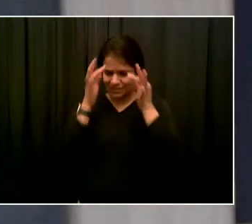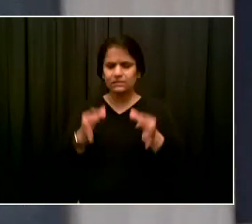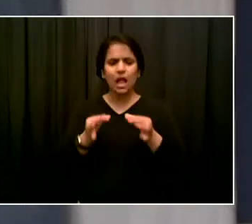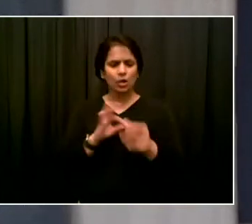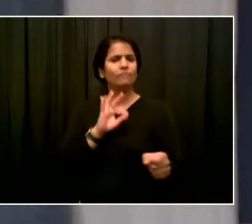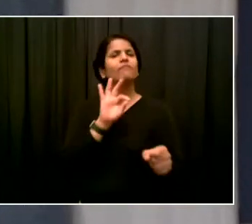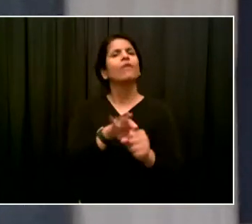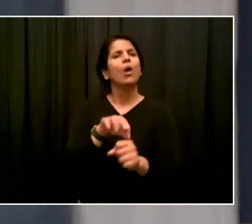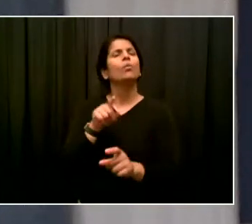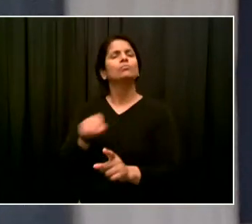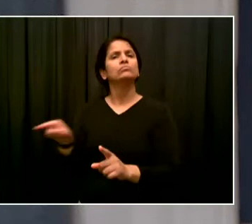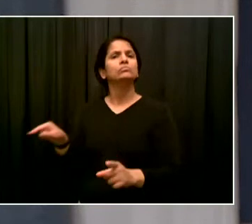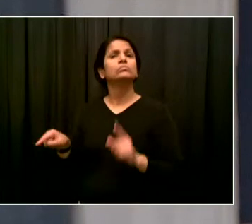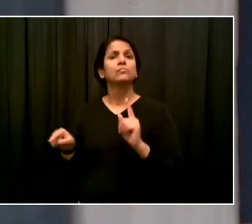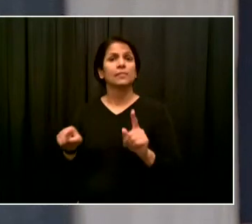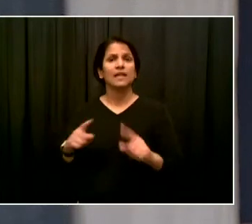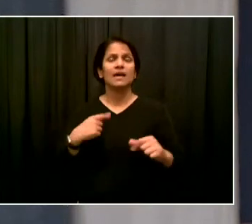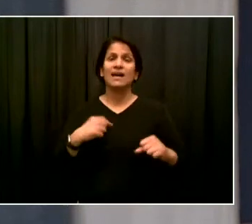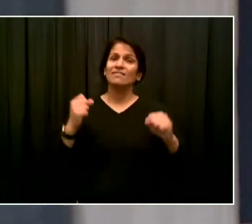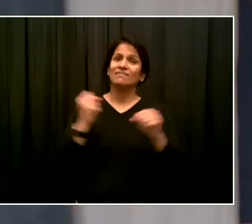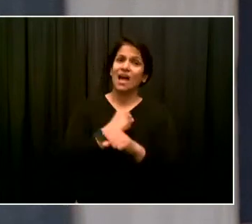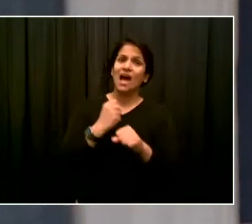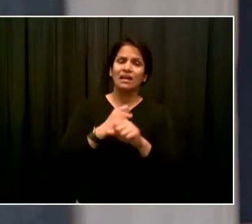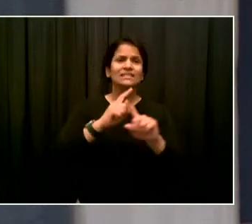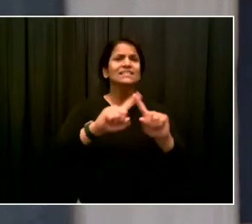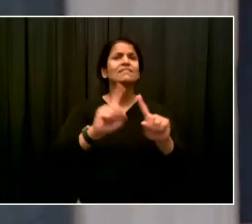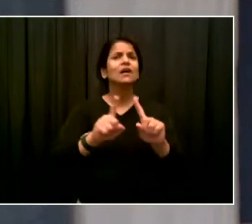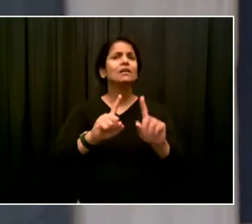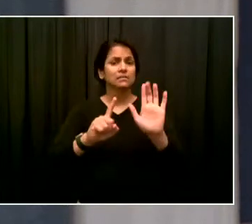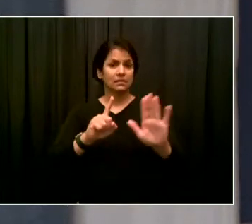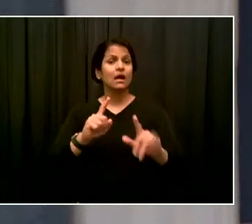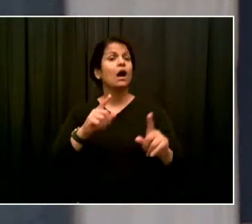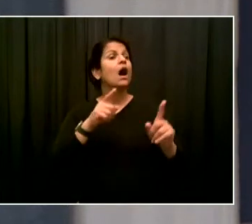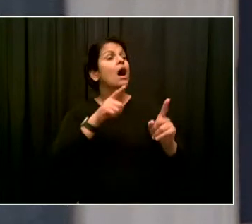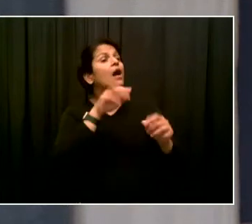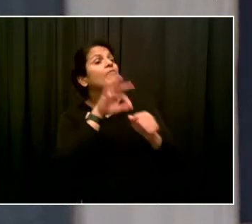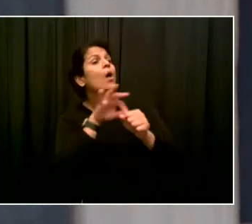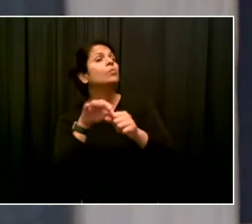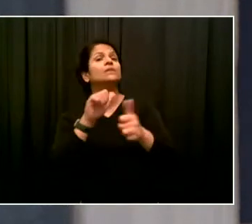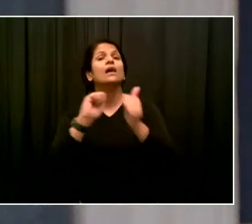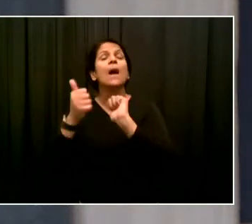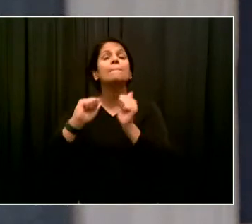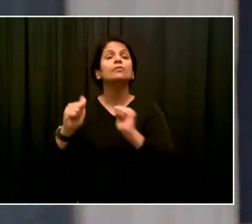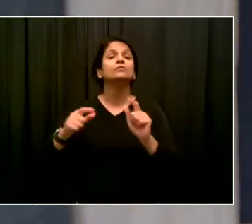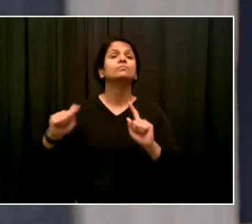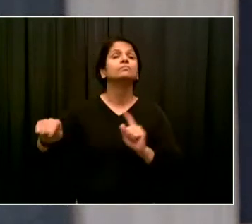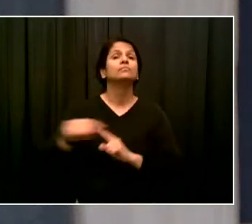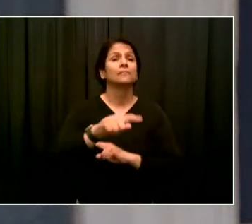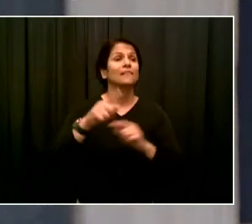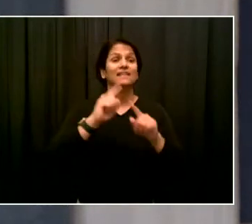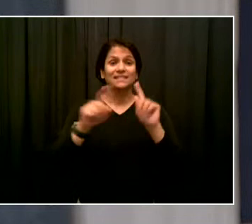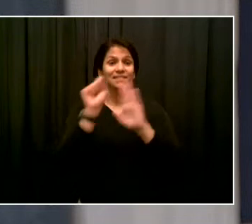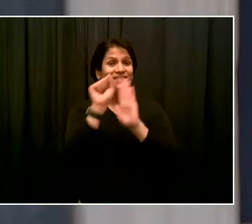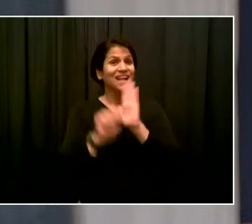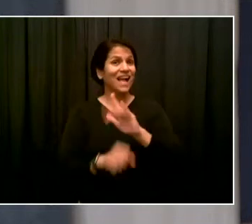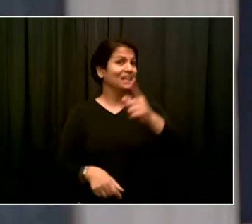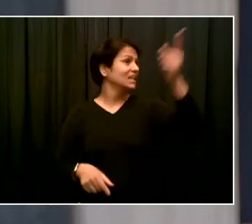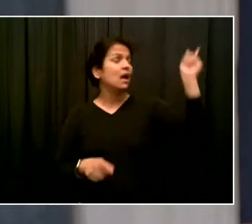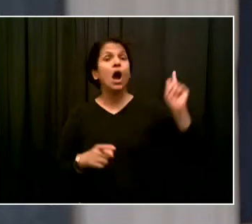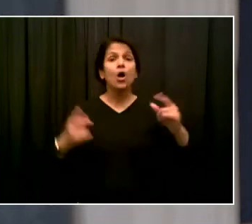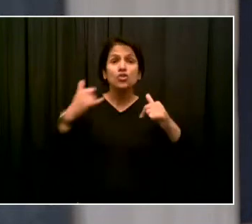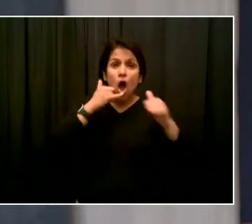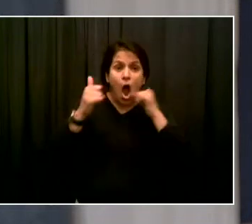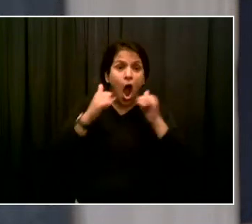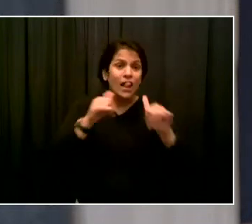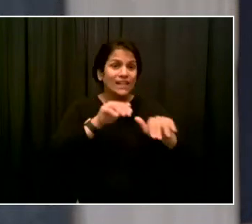Hall. I've seen firsthand how the work we do protecting and encouraging people to vote can have ripple